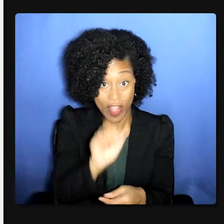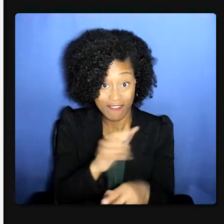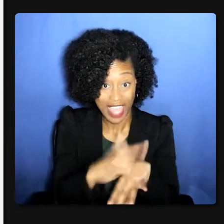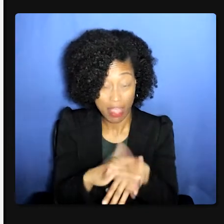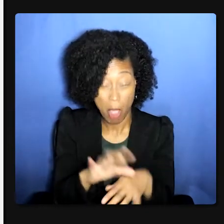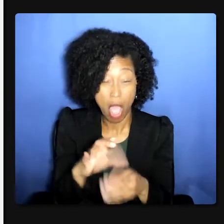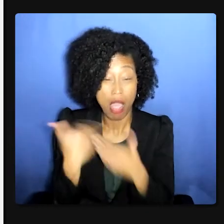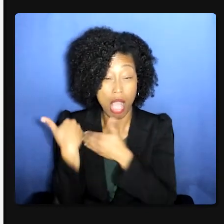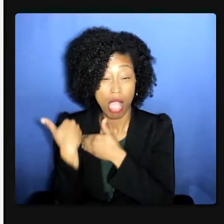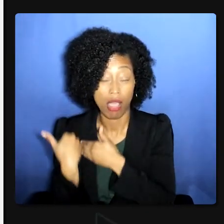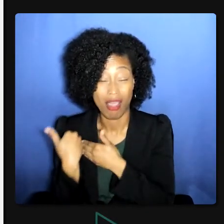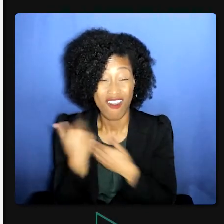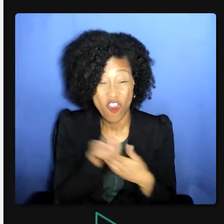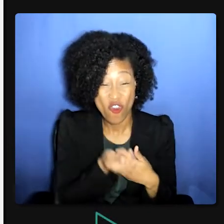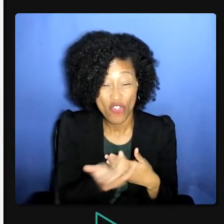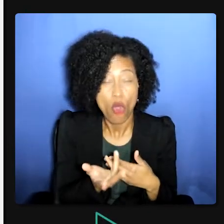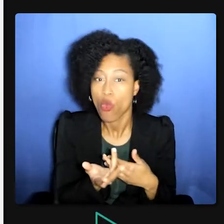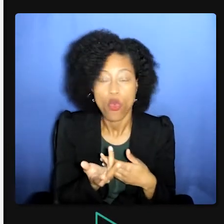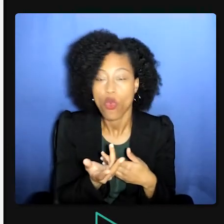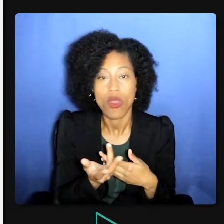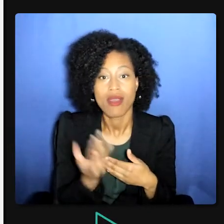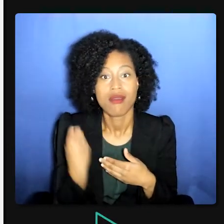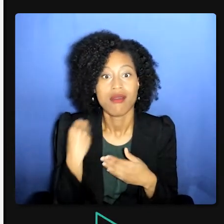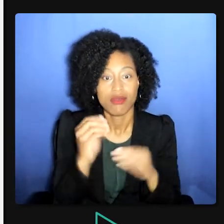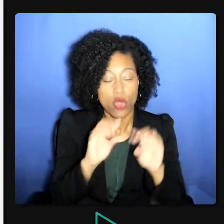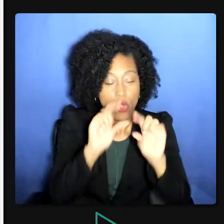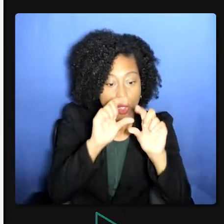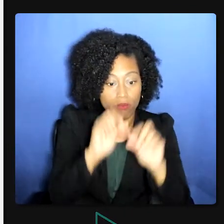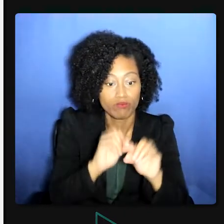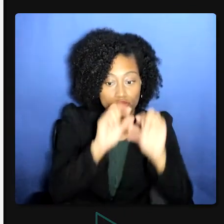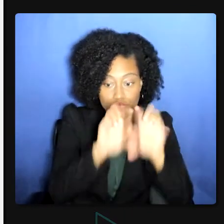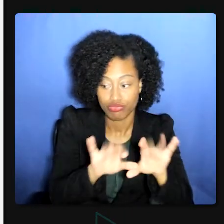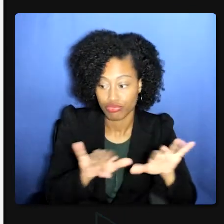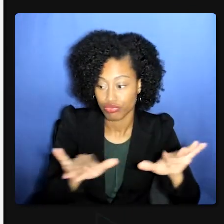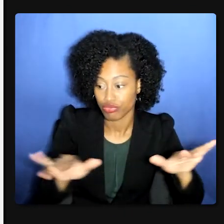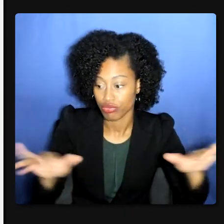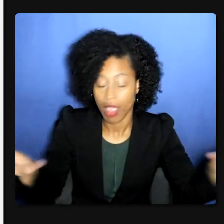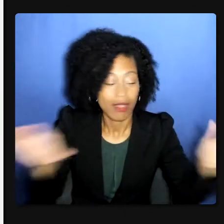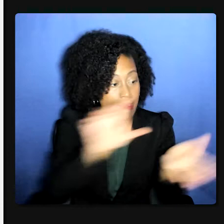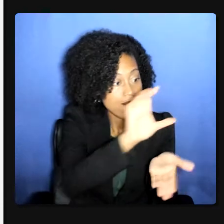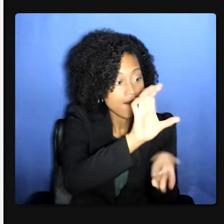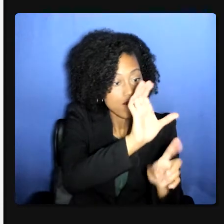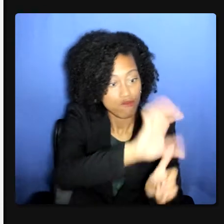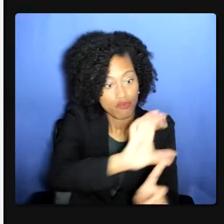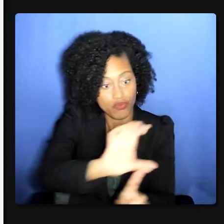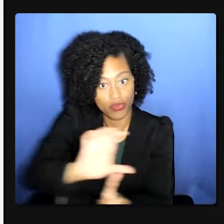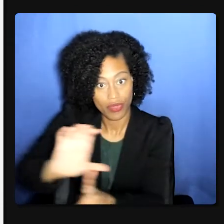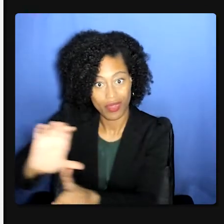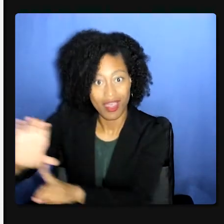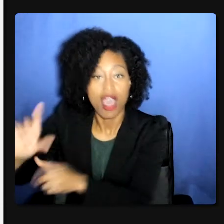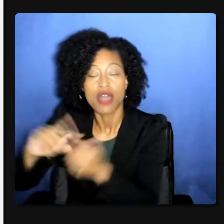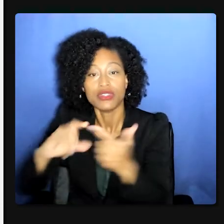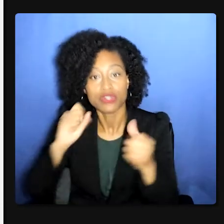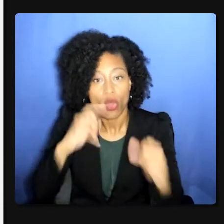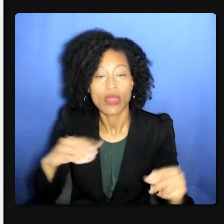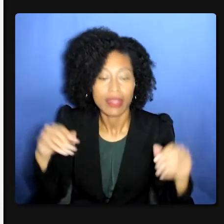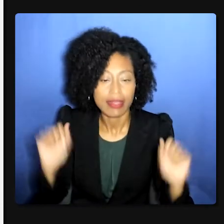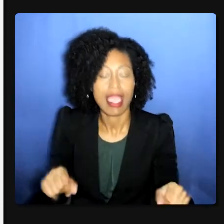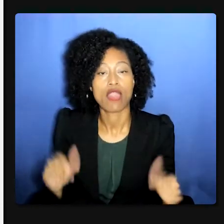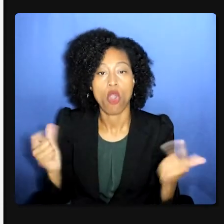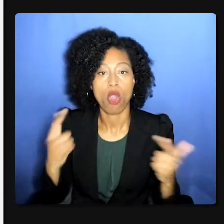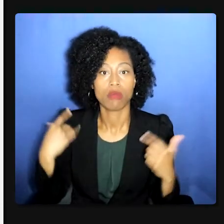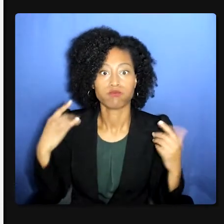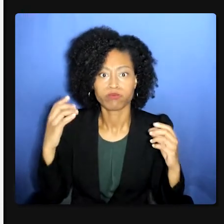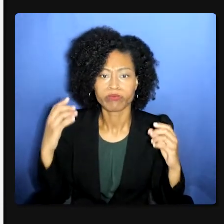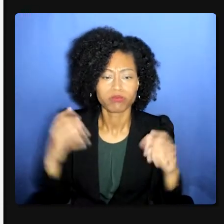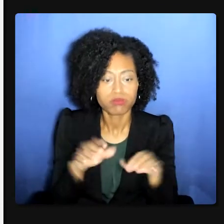available, compiling in parallel to speed everything up. Now I mentioned this VM had everything needed to build a game, so it's been set